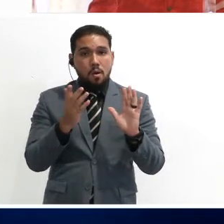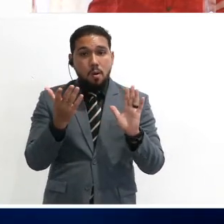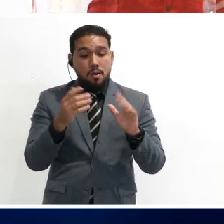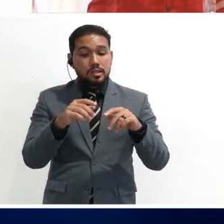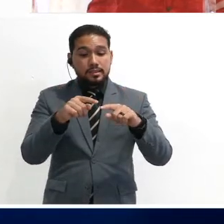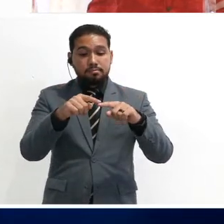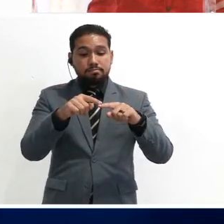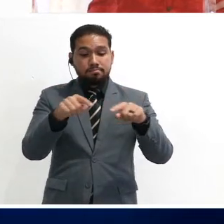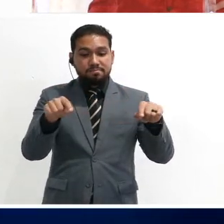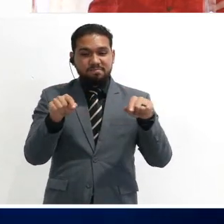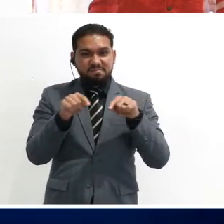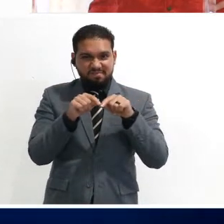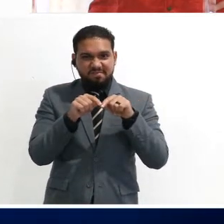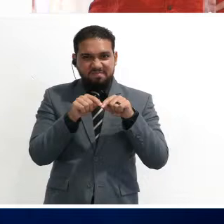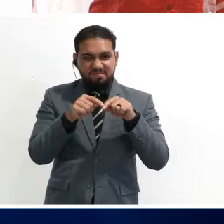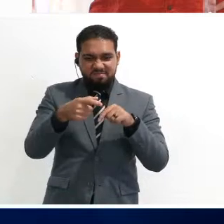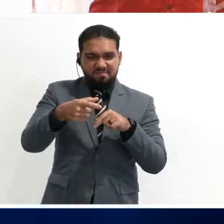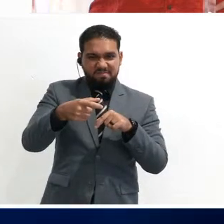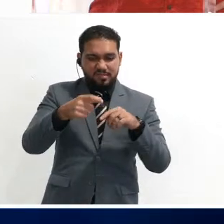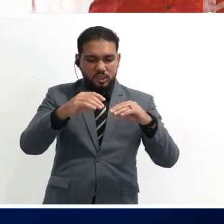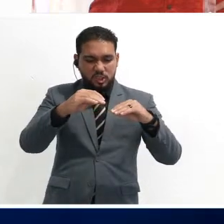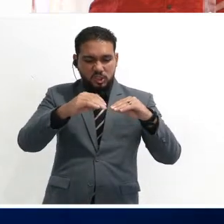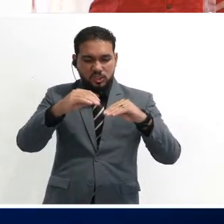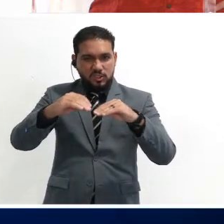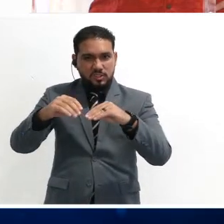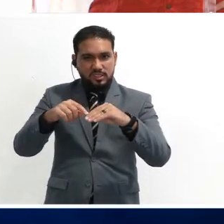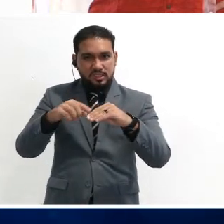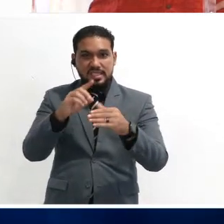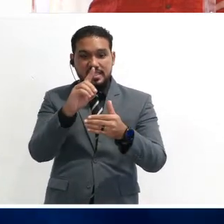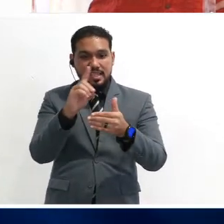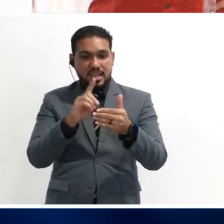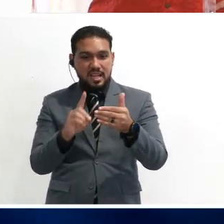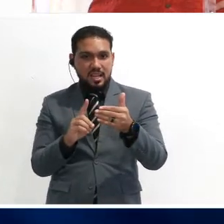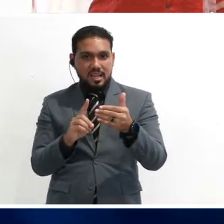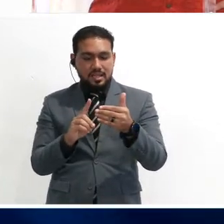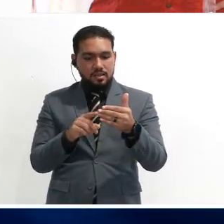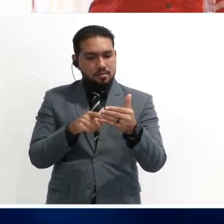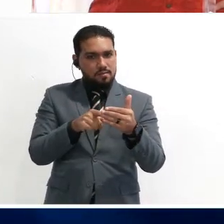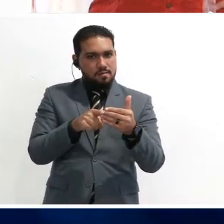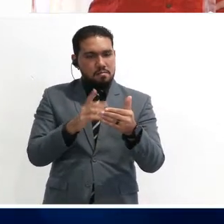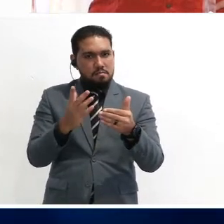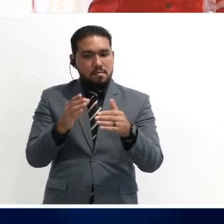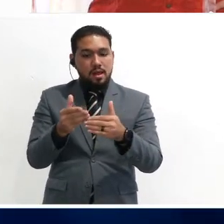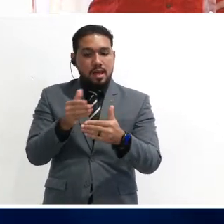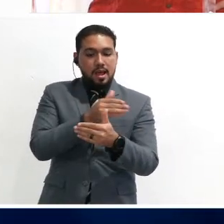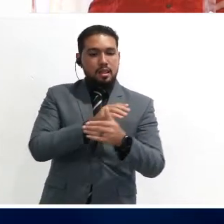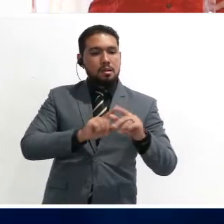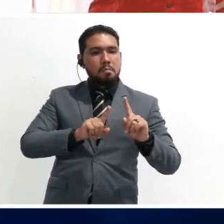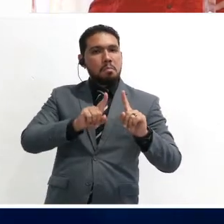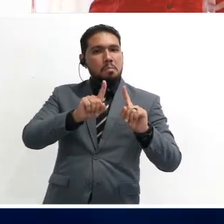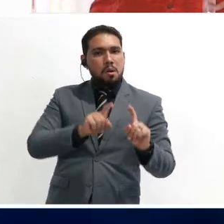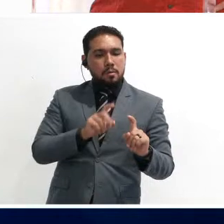the design of the final part. And so these are some of the kinds of things that